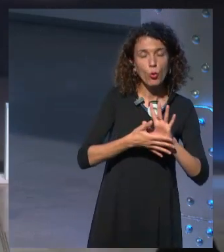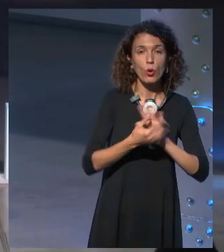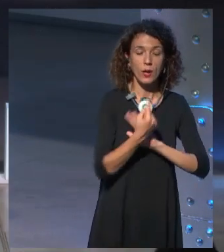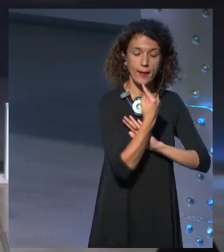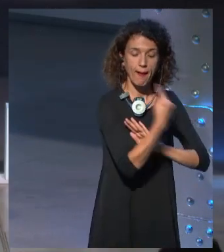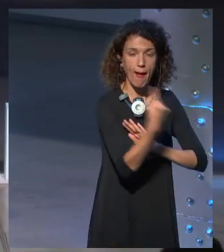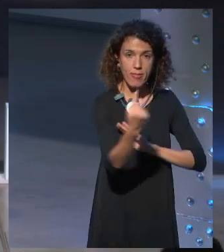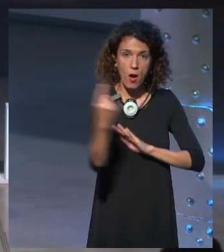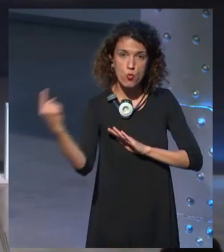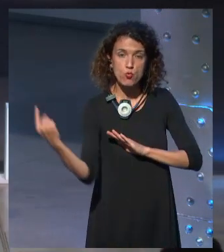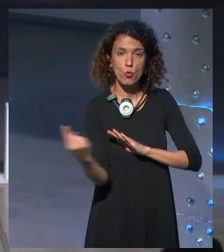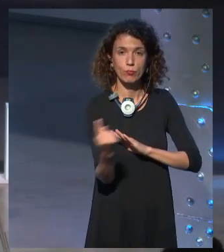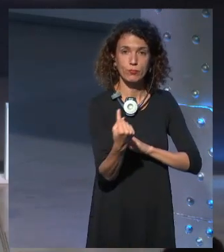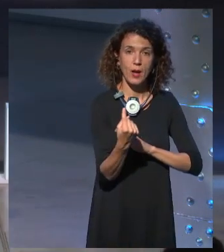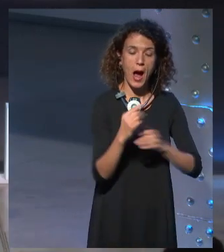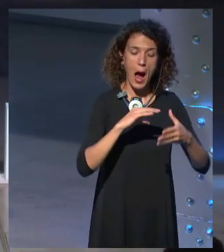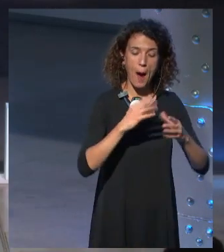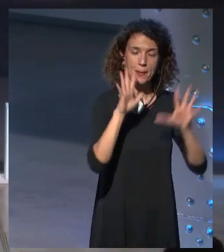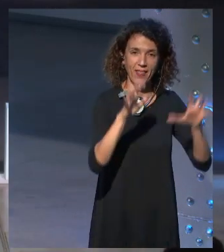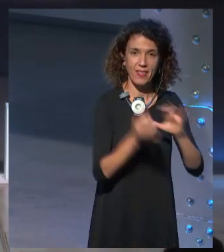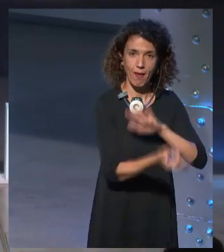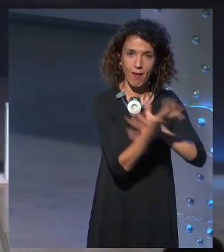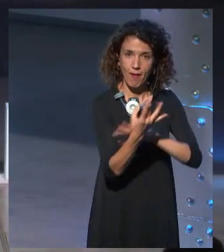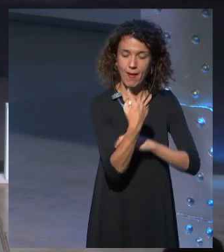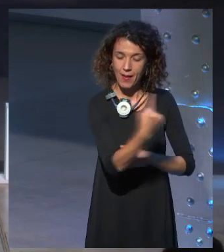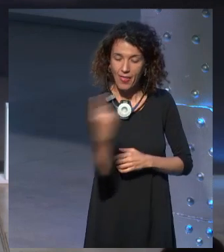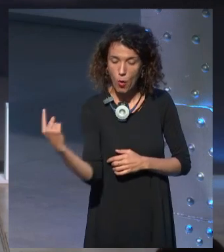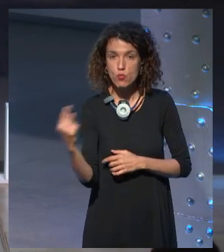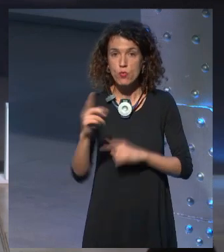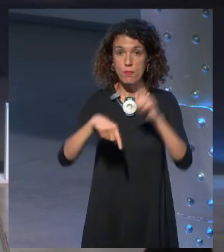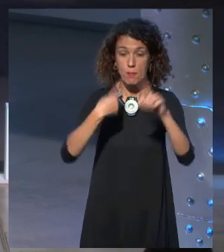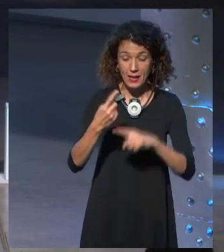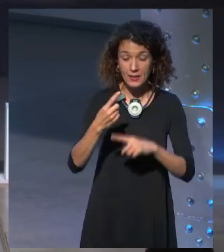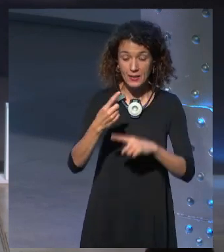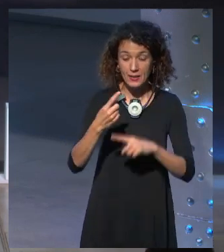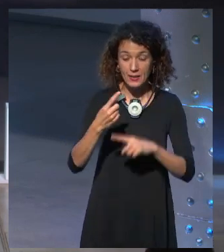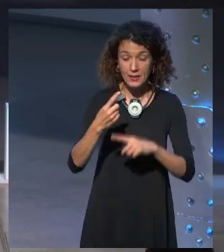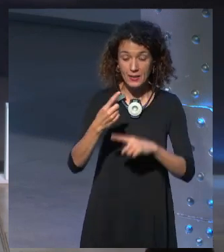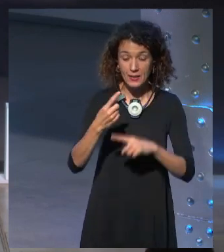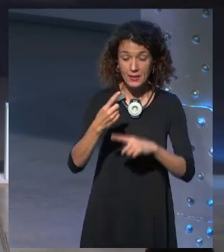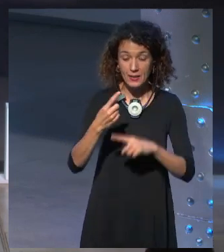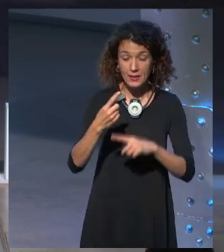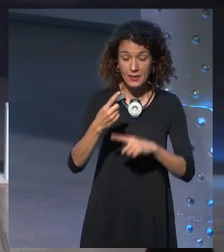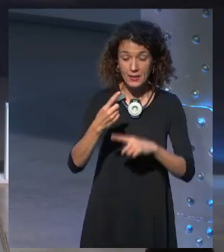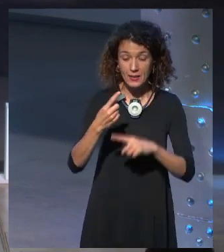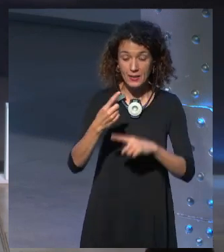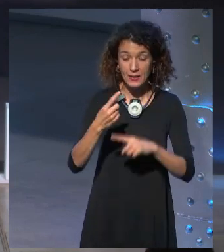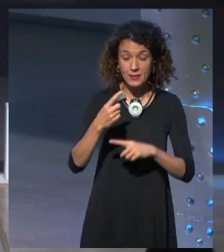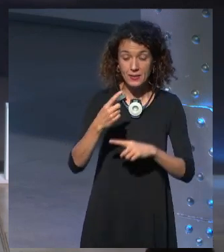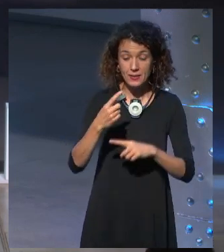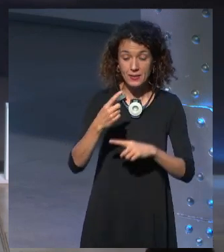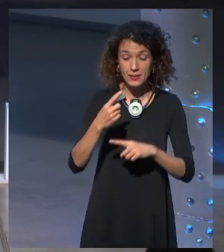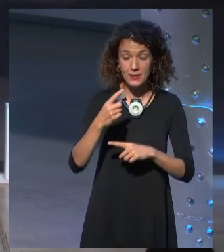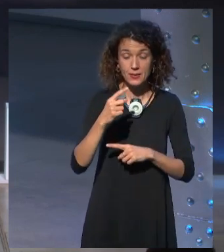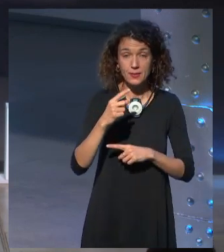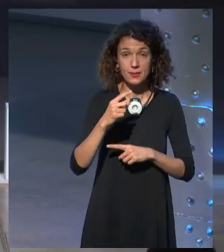In some way, what we are saying is that we are going to create our own learning and the learning of people to to